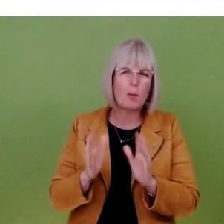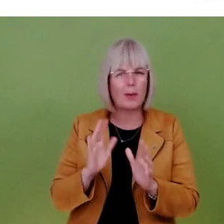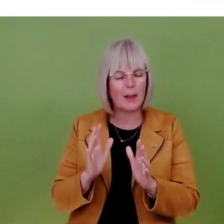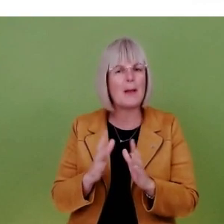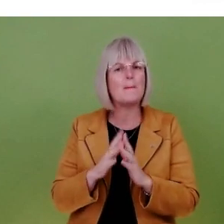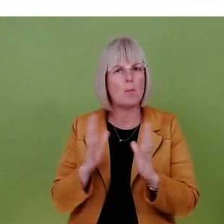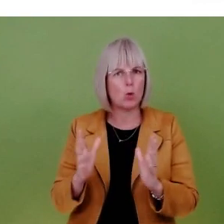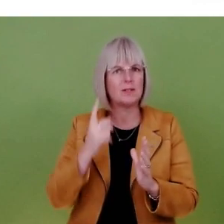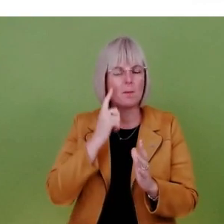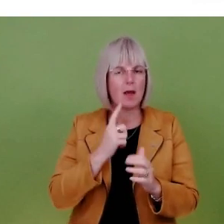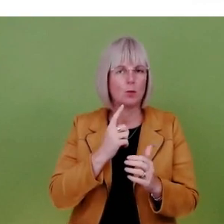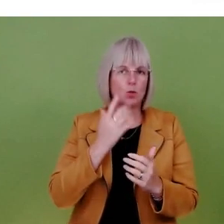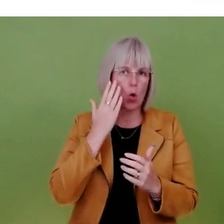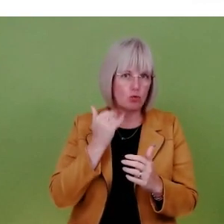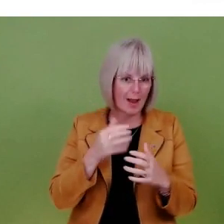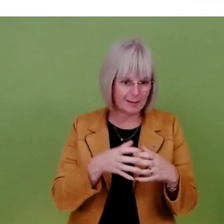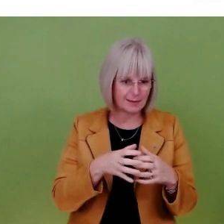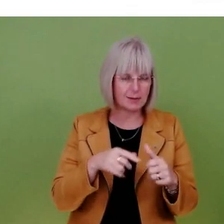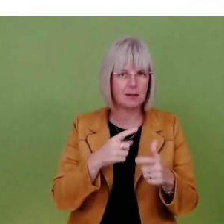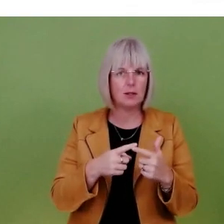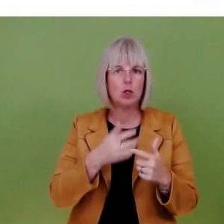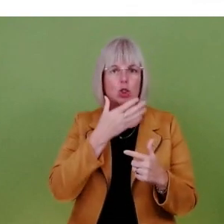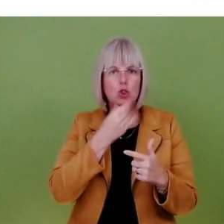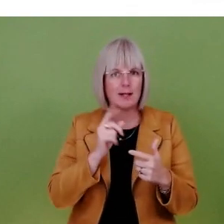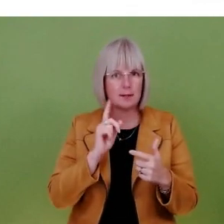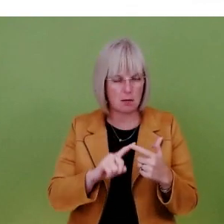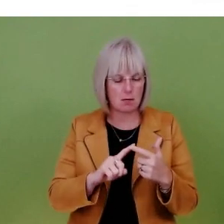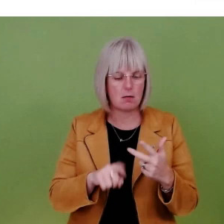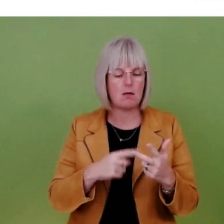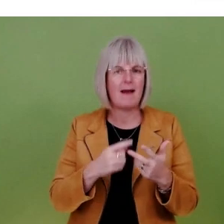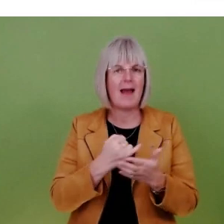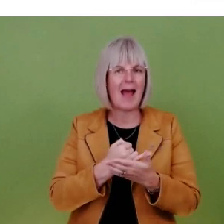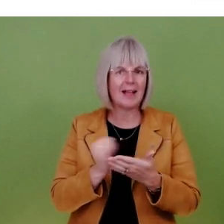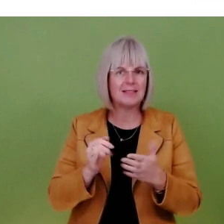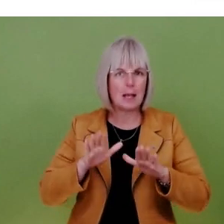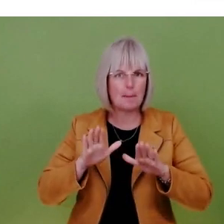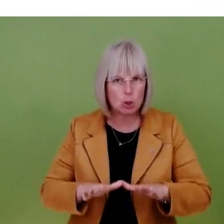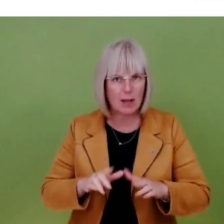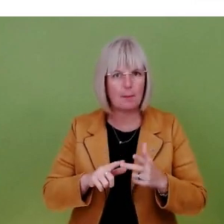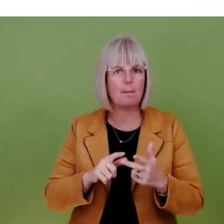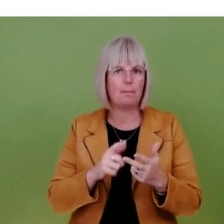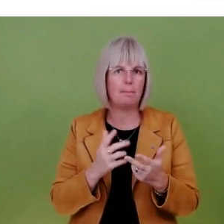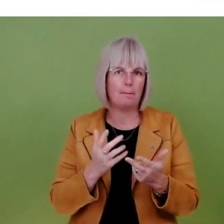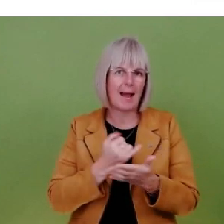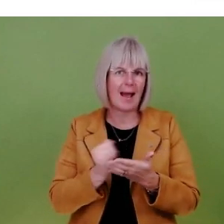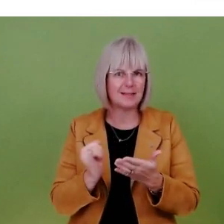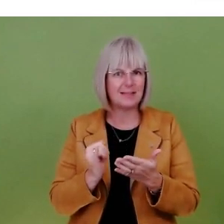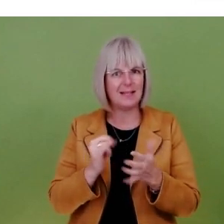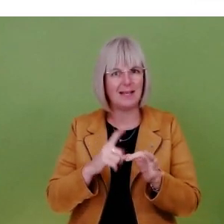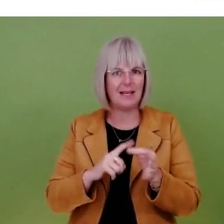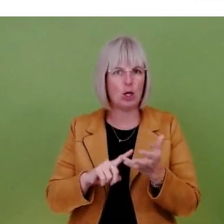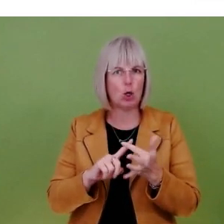gender, and understanding anti-Muslim and anti-queer narratives within our work. But today I'm going to focus on talking about